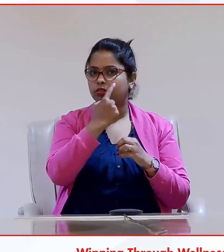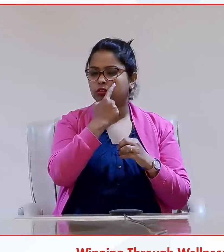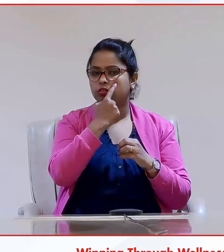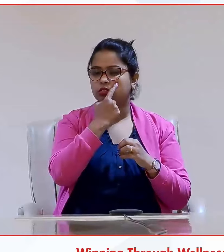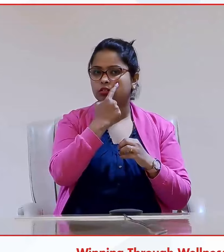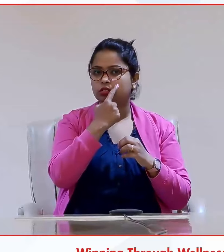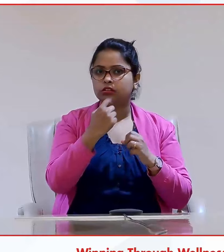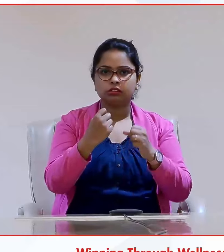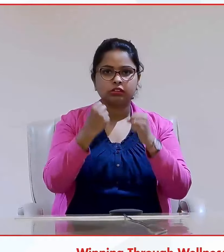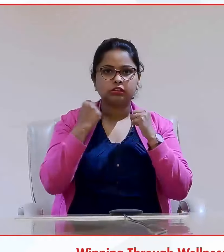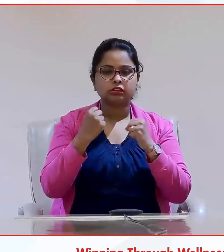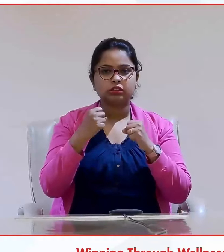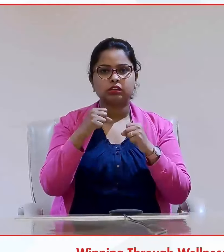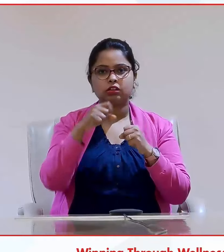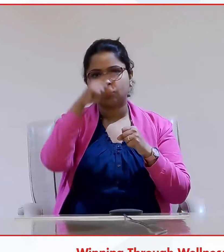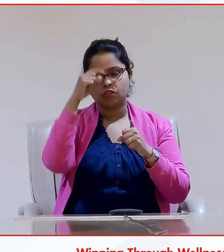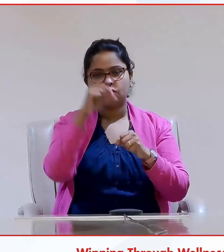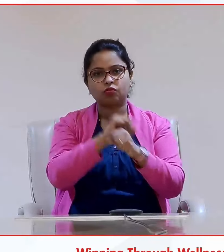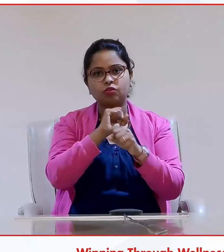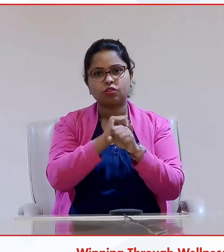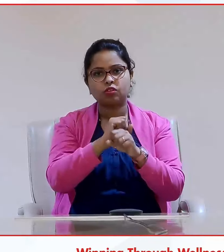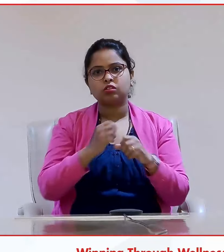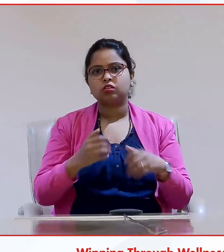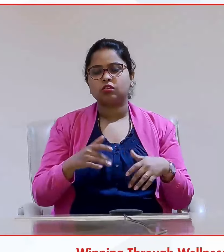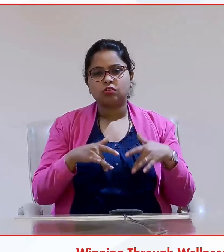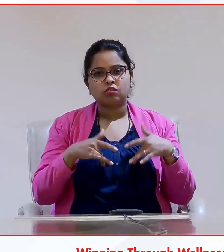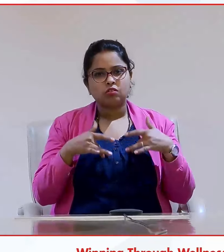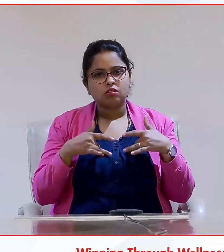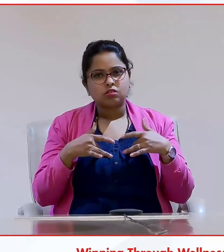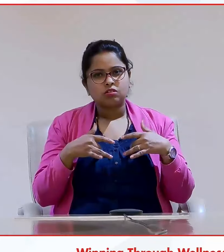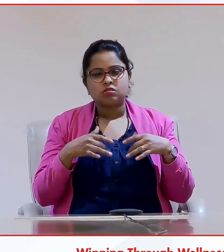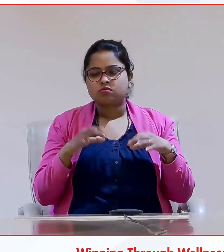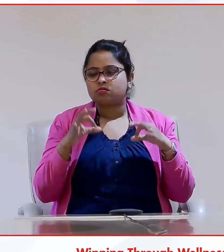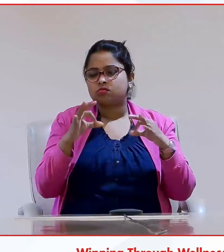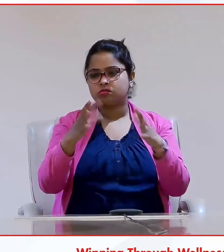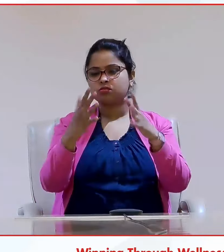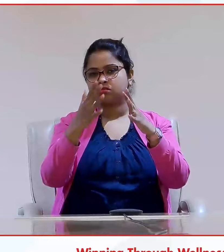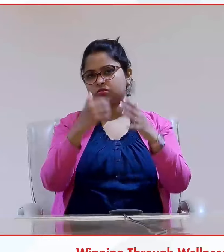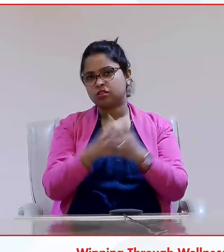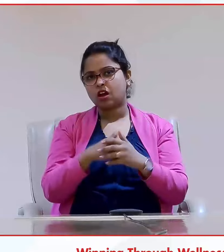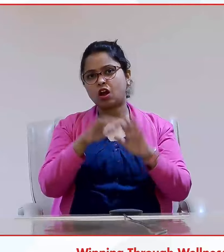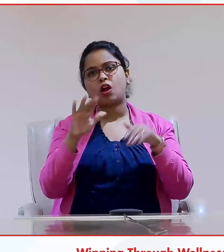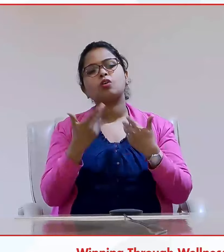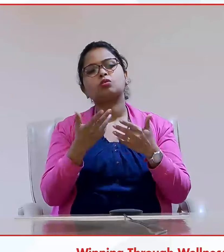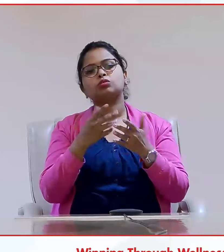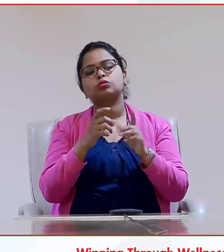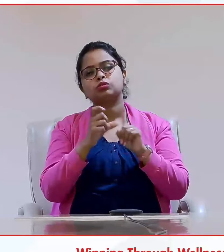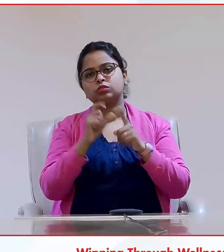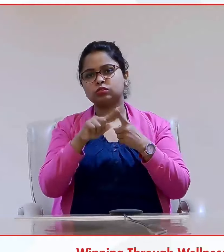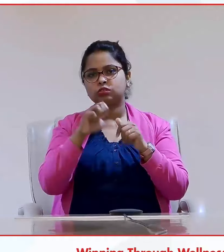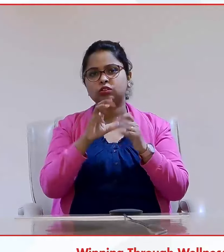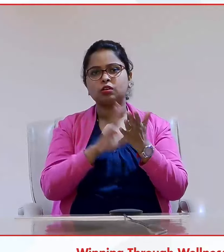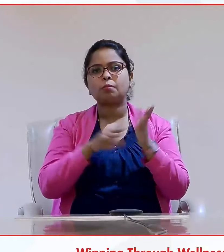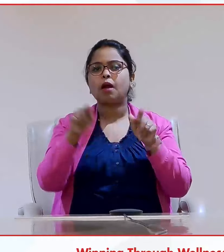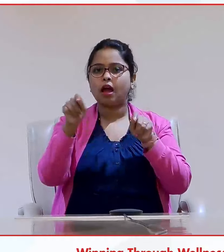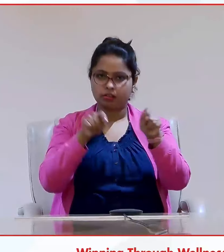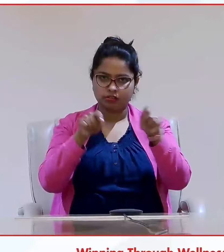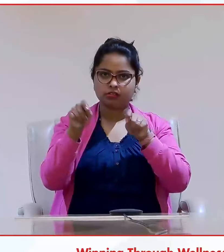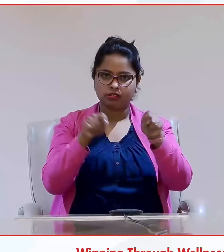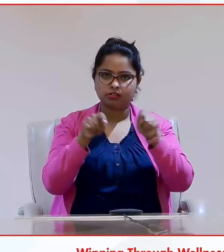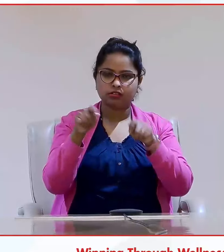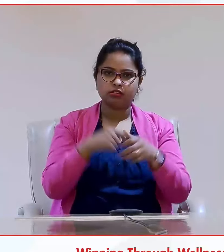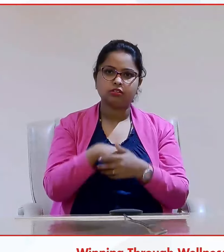not recognized. That makes us feel uncomfortable. How do you deal with